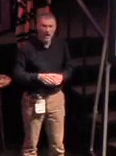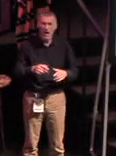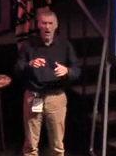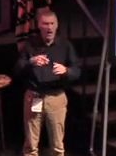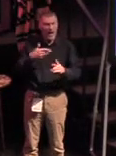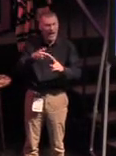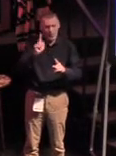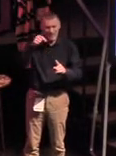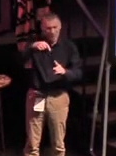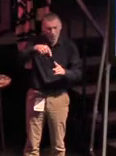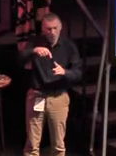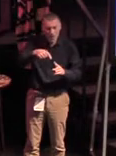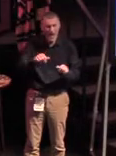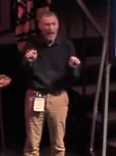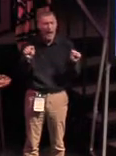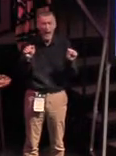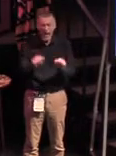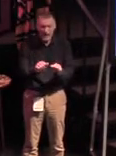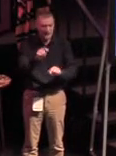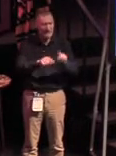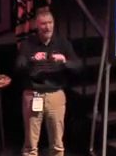diversity in the creative and cultural sectors.